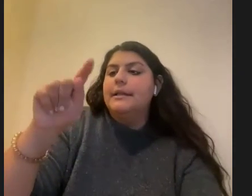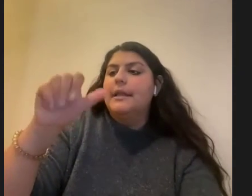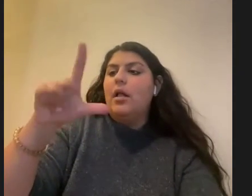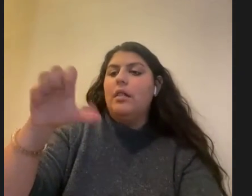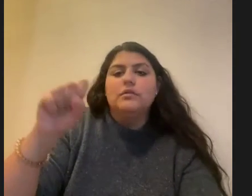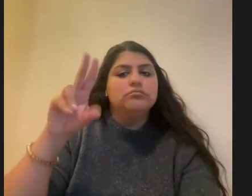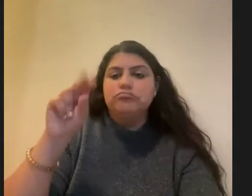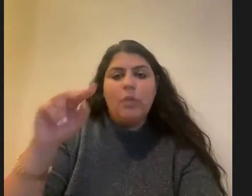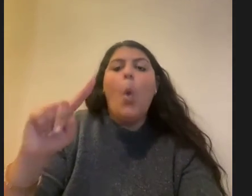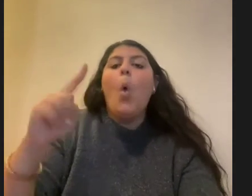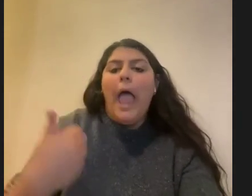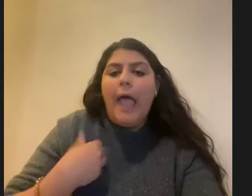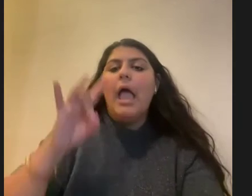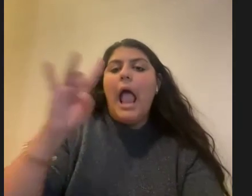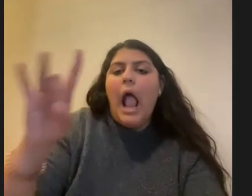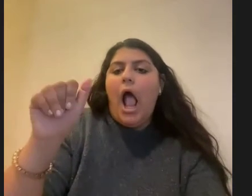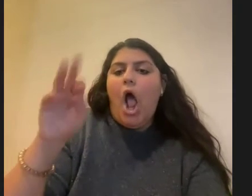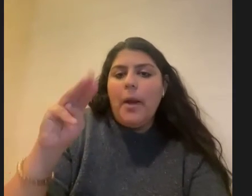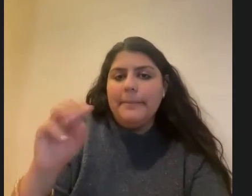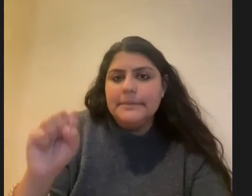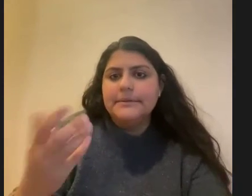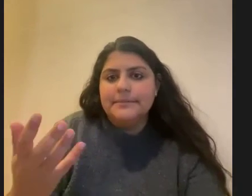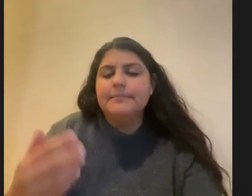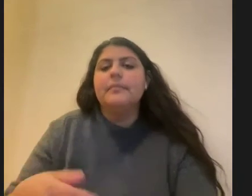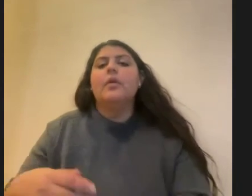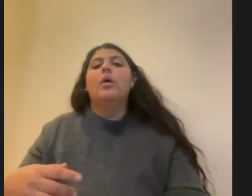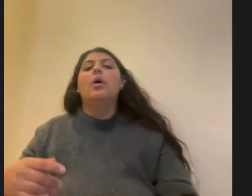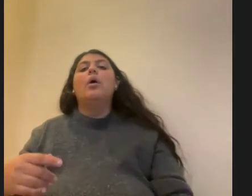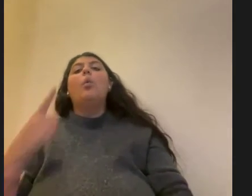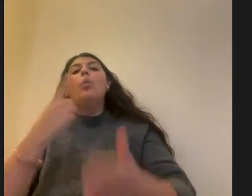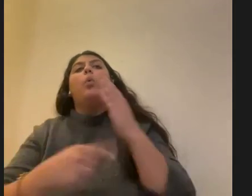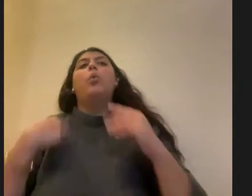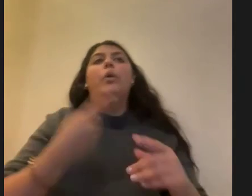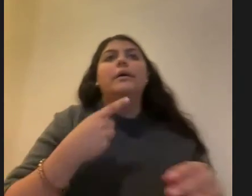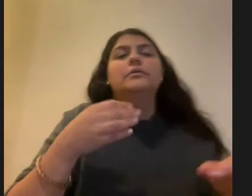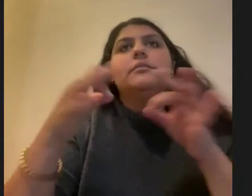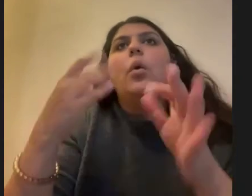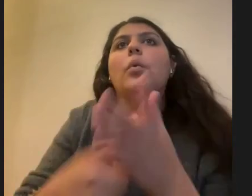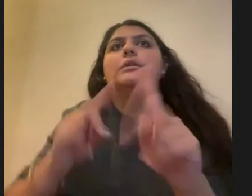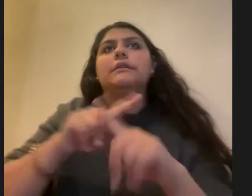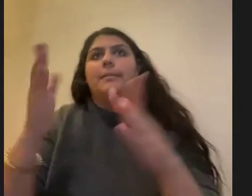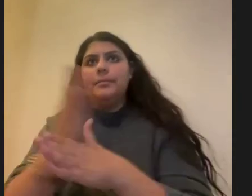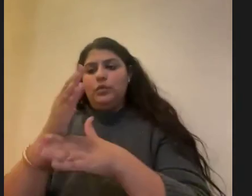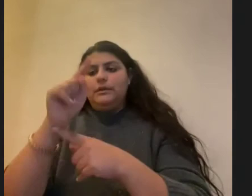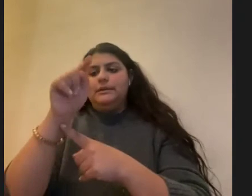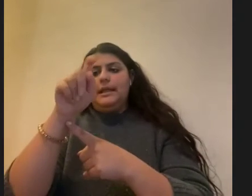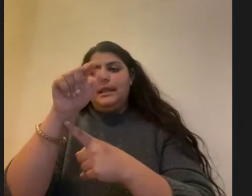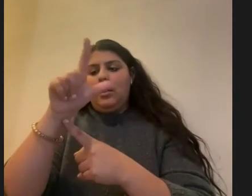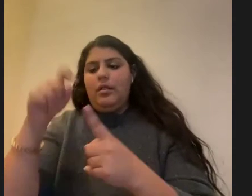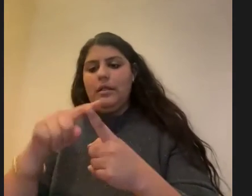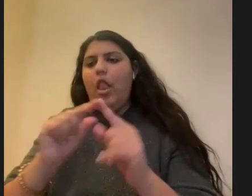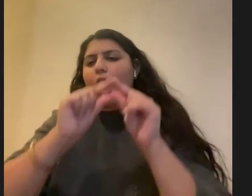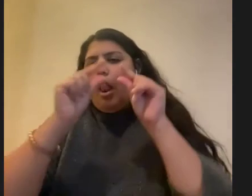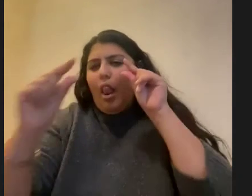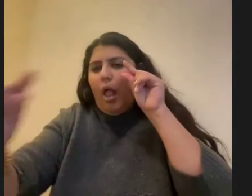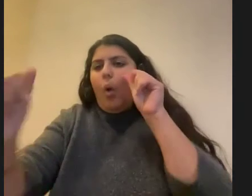tentacles? It's kind of like a technicality because what we define as a tentacle is a long appendage with a club-like